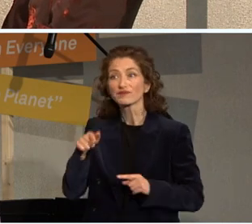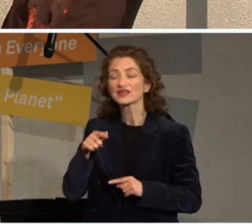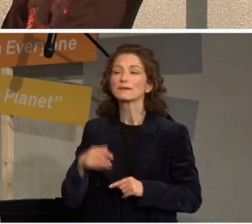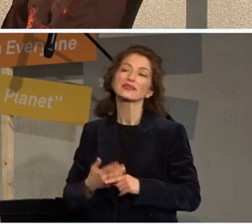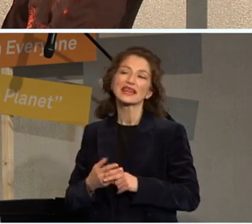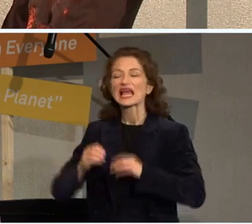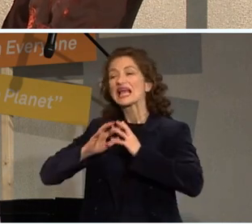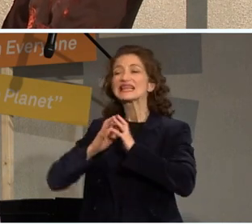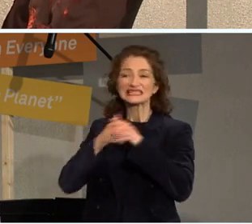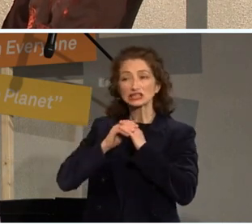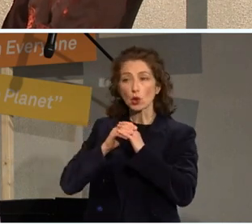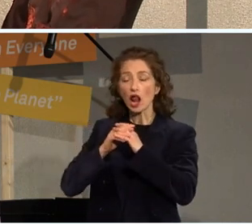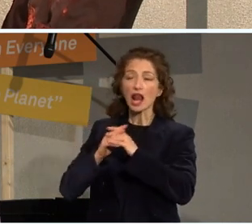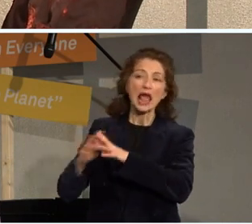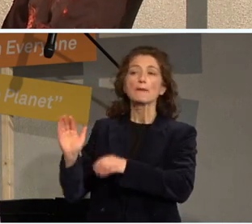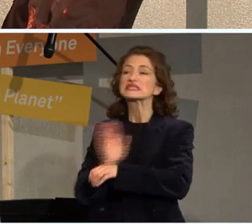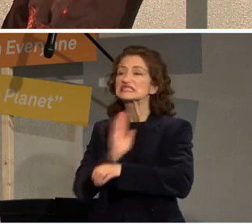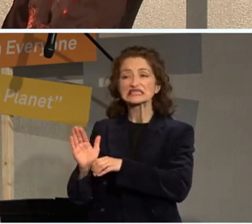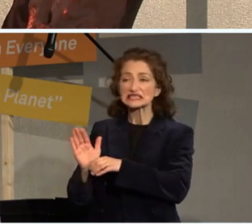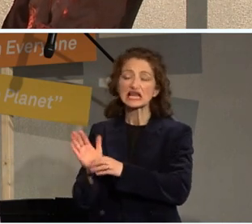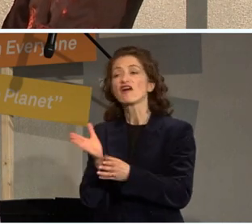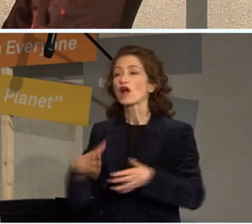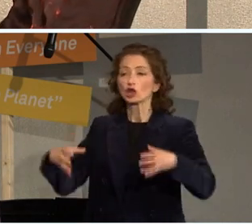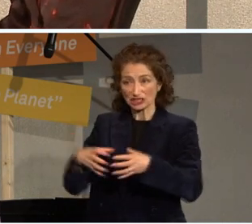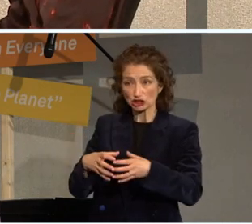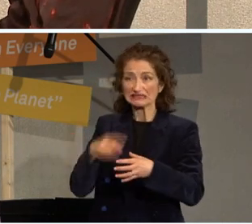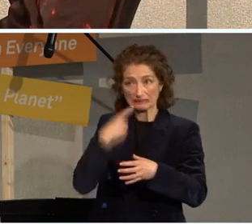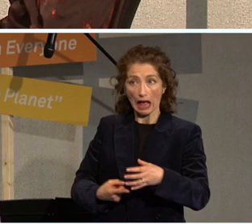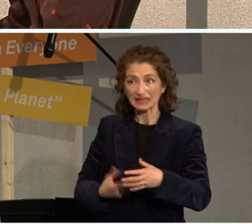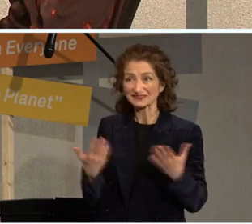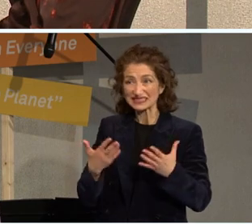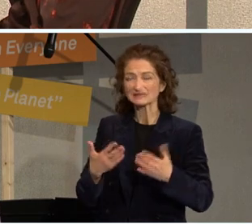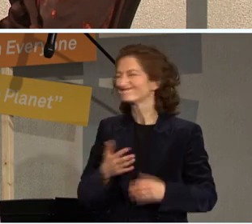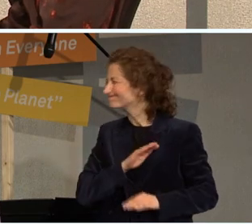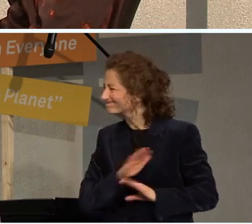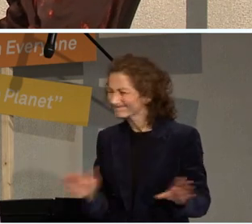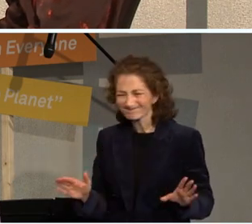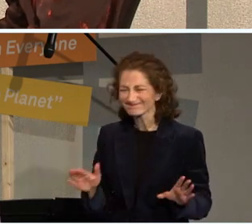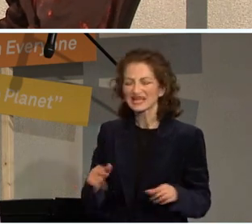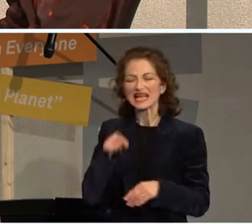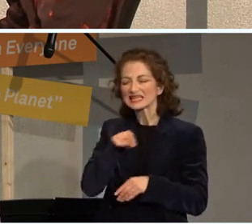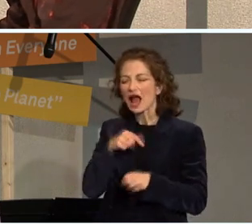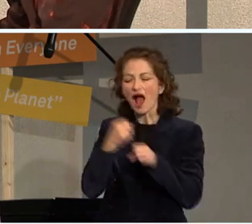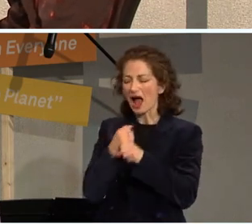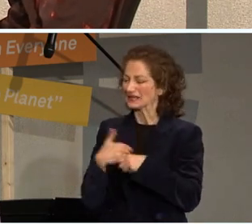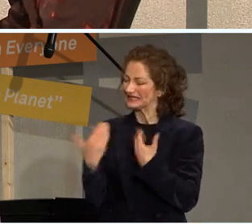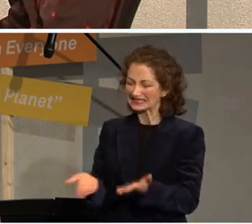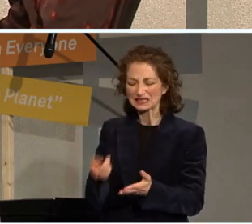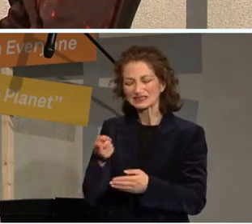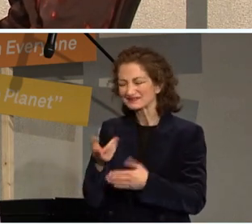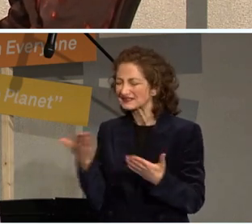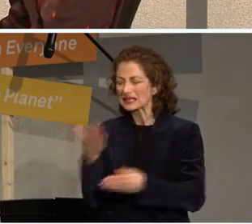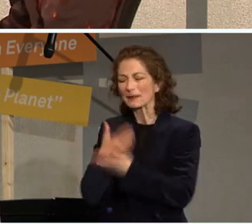Foundation announced they wouldn't be hiring any more disabled people of color for their